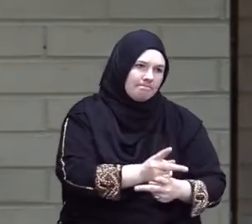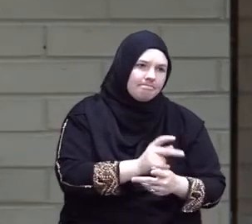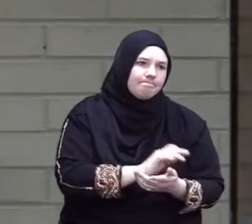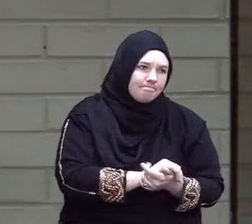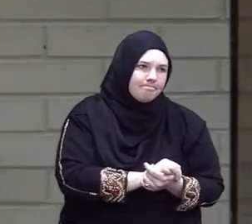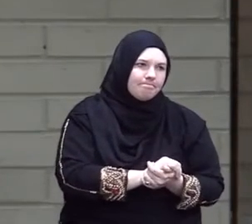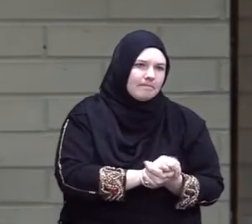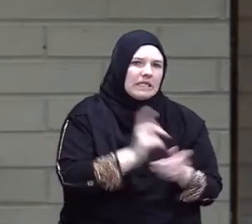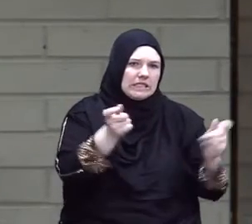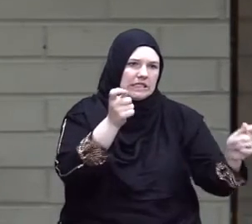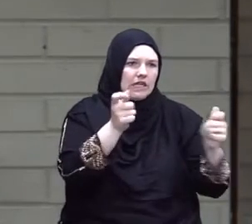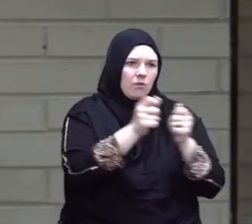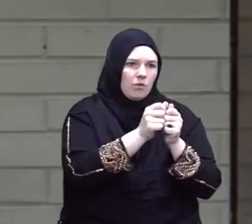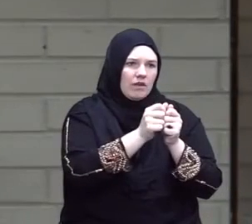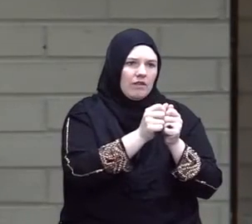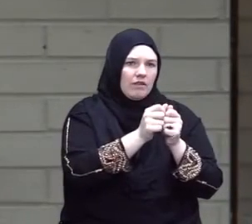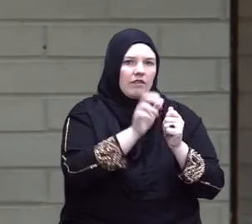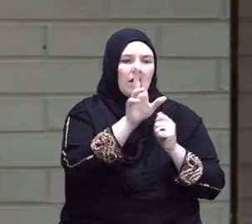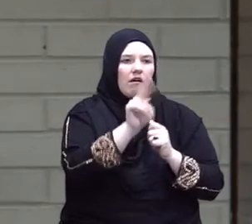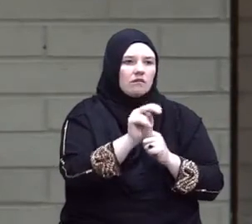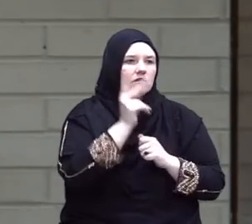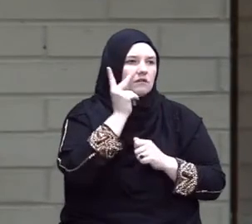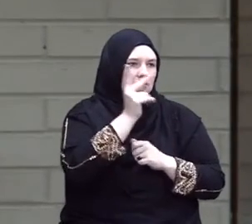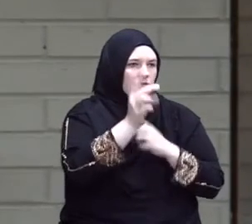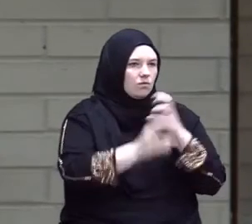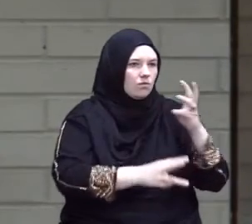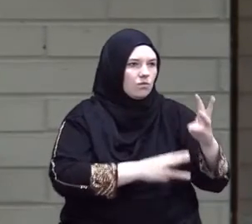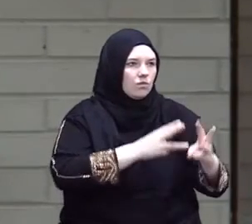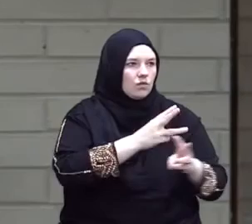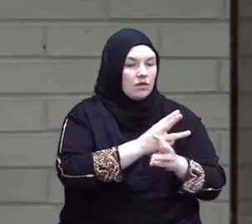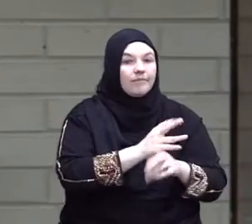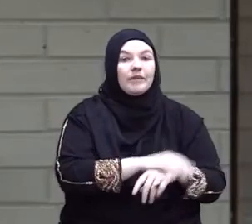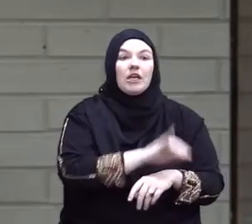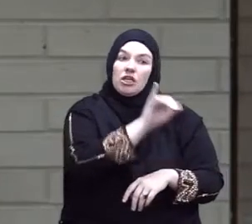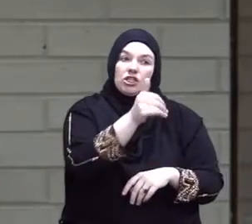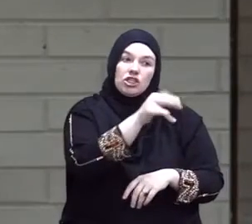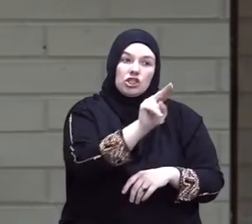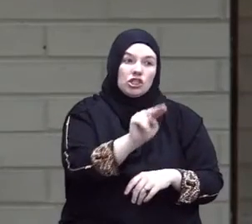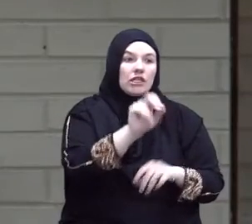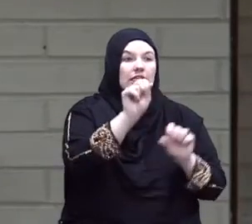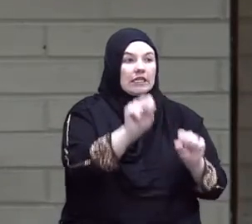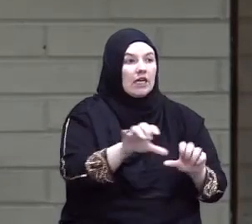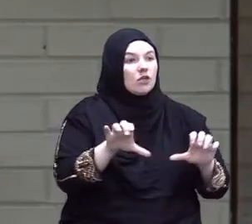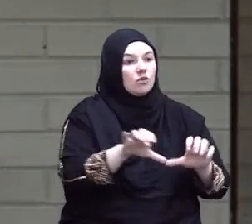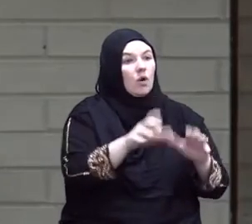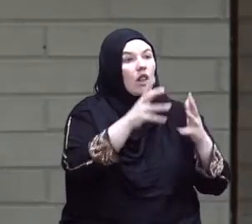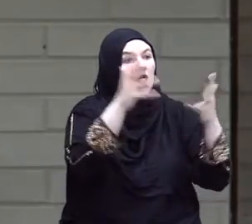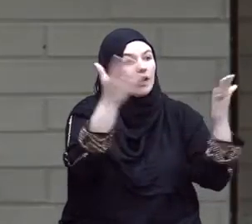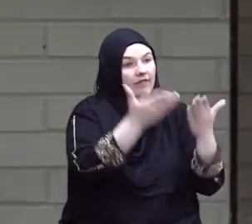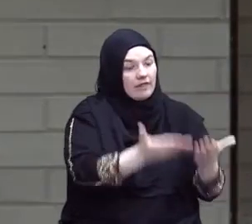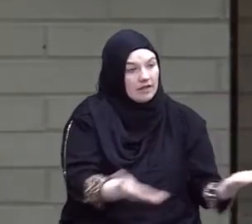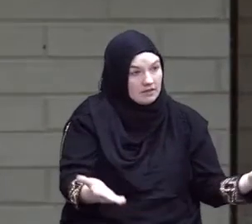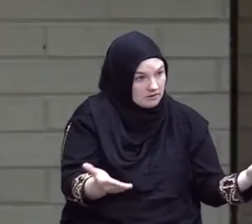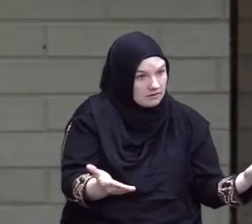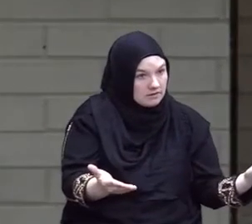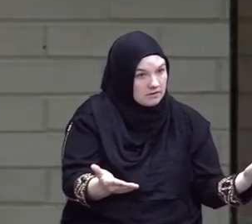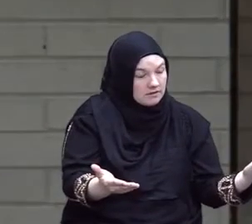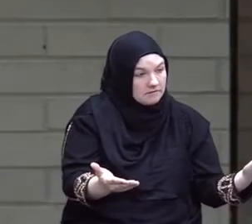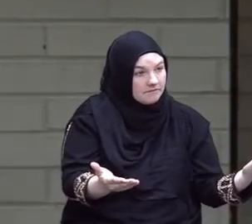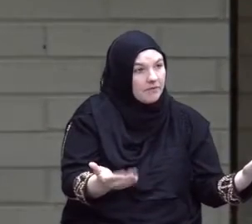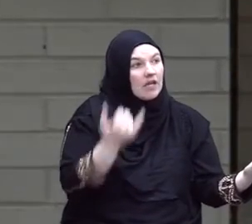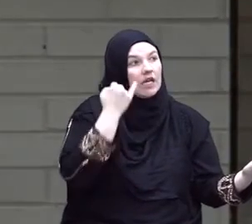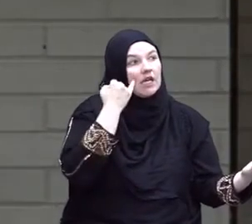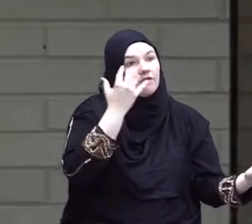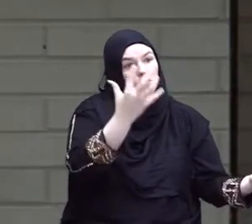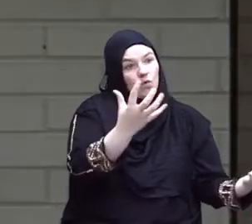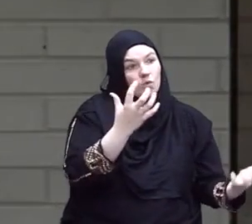careful dealing with it. We know that the jinn could do a lot of things for you. If